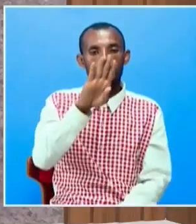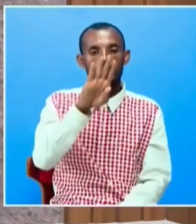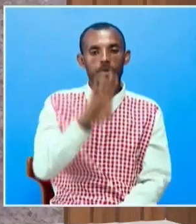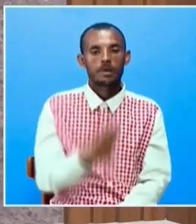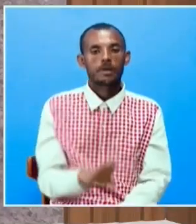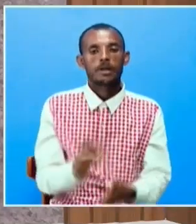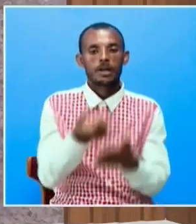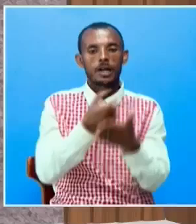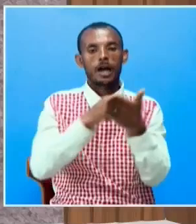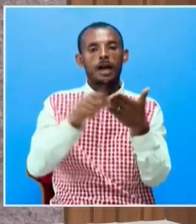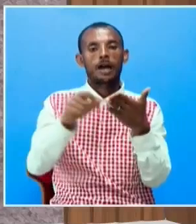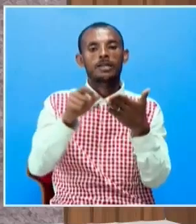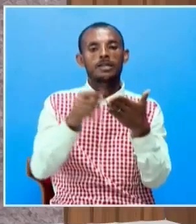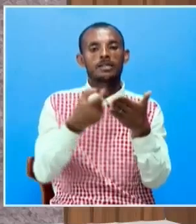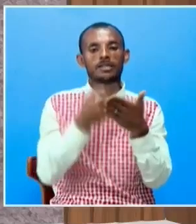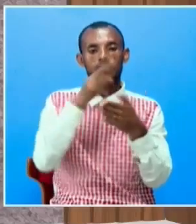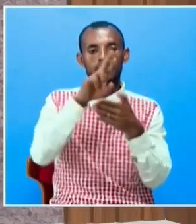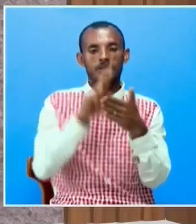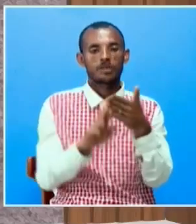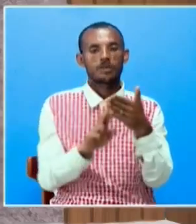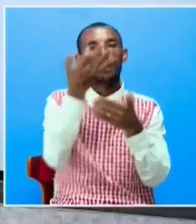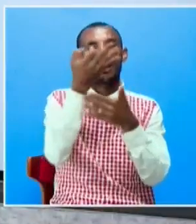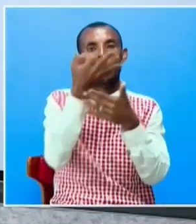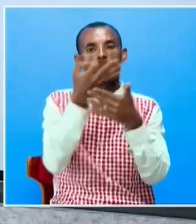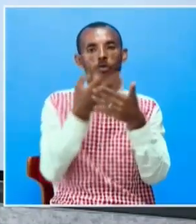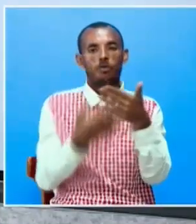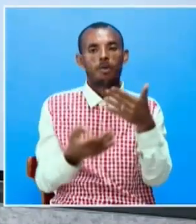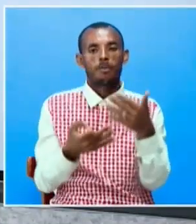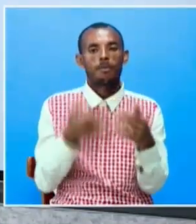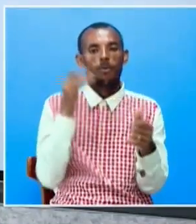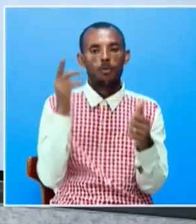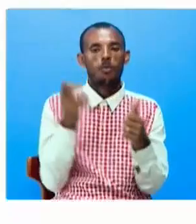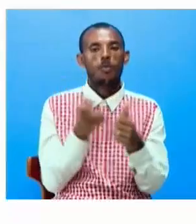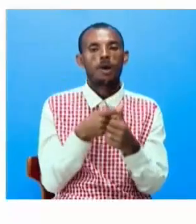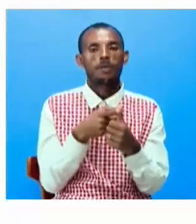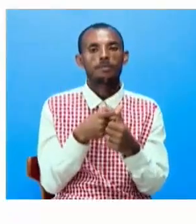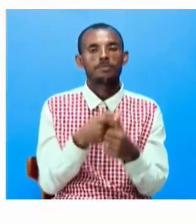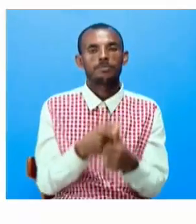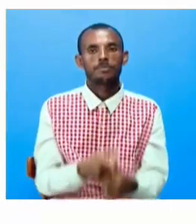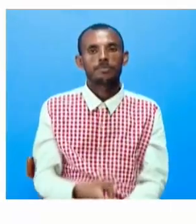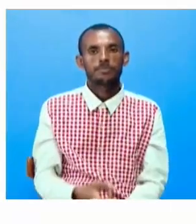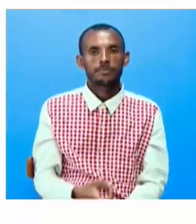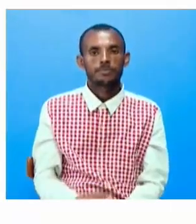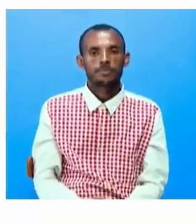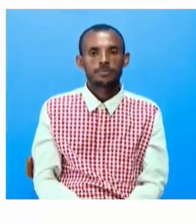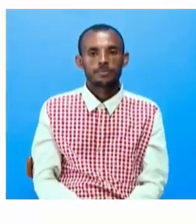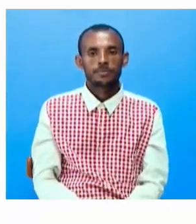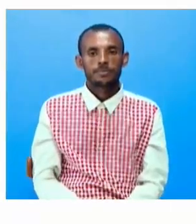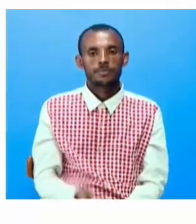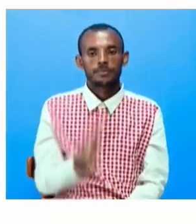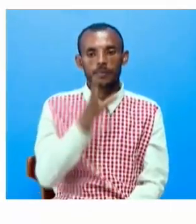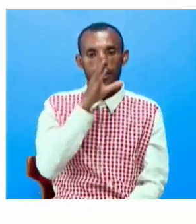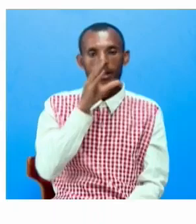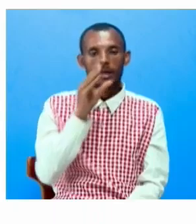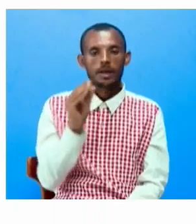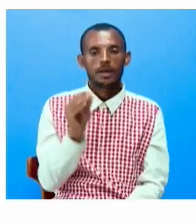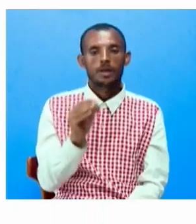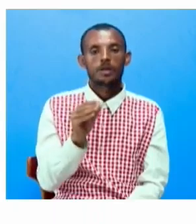Write this ratio in simplest form. 1 and